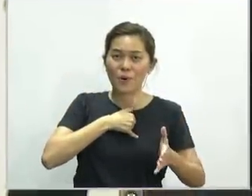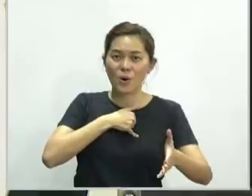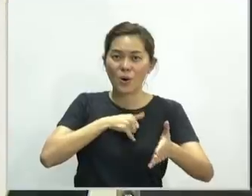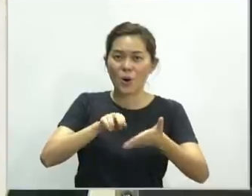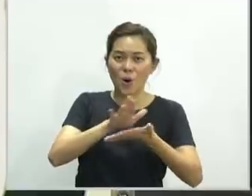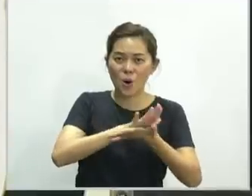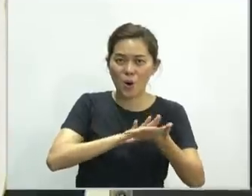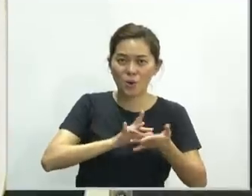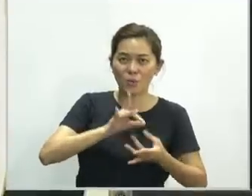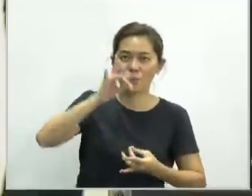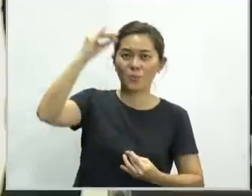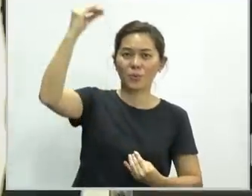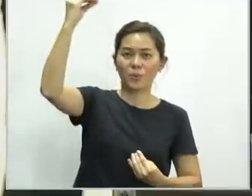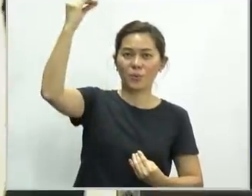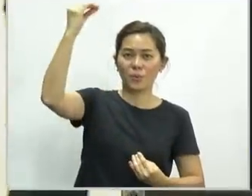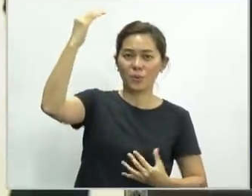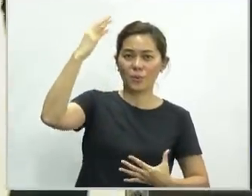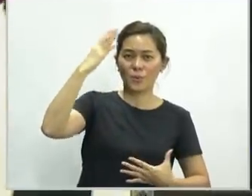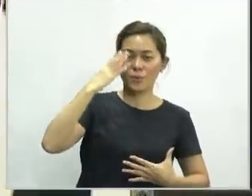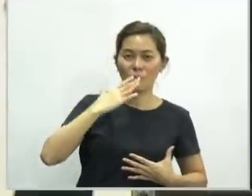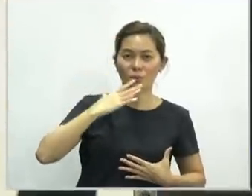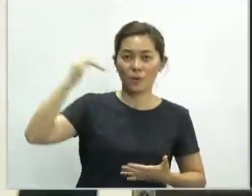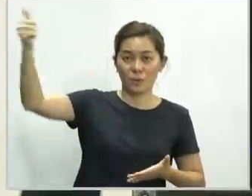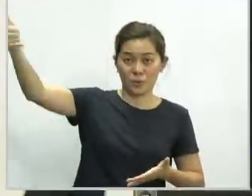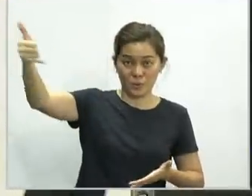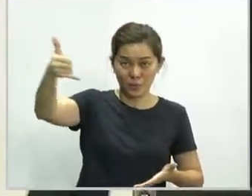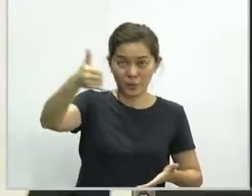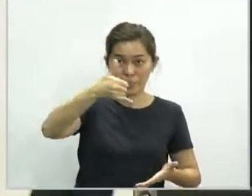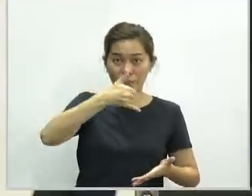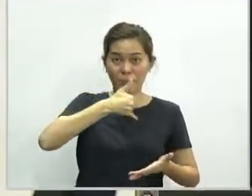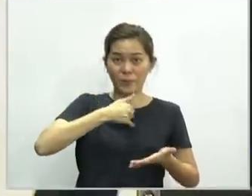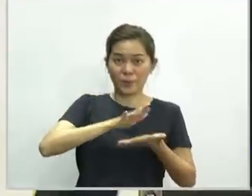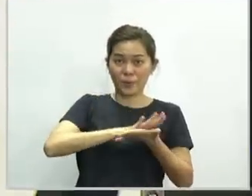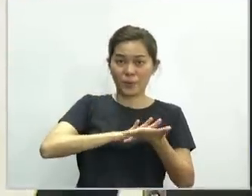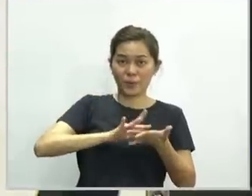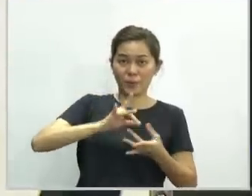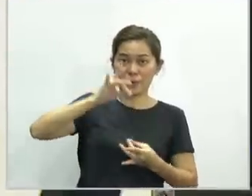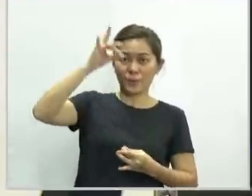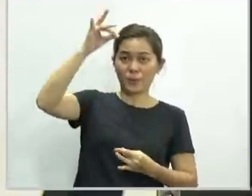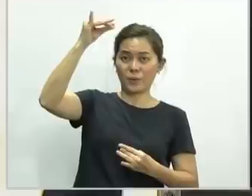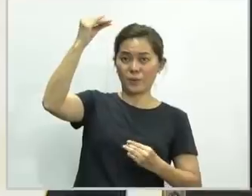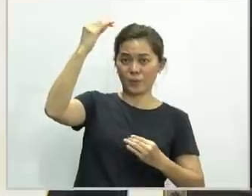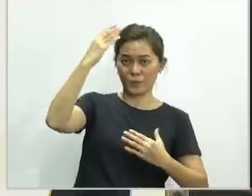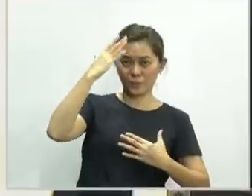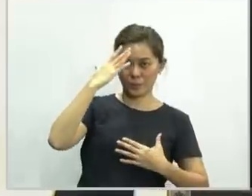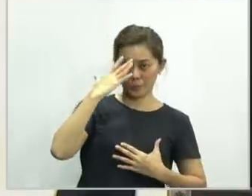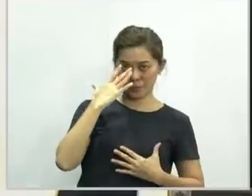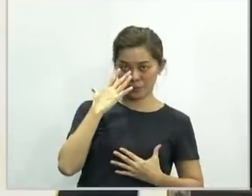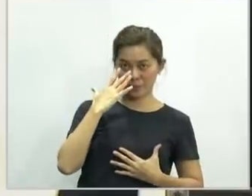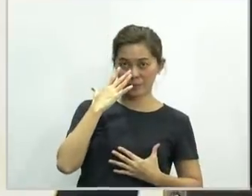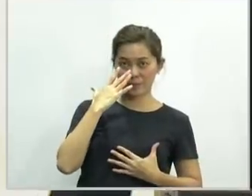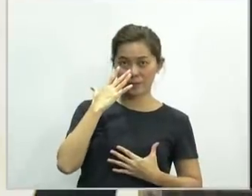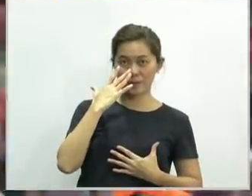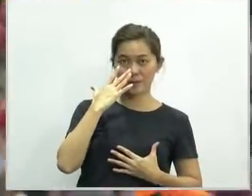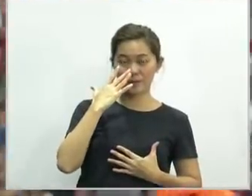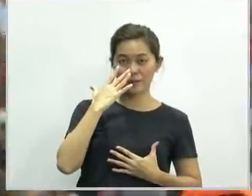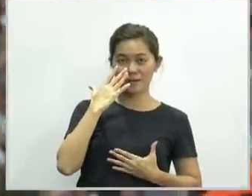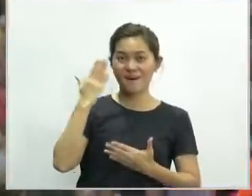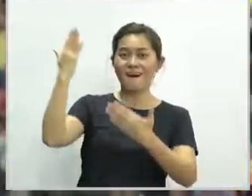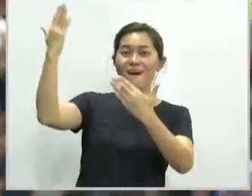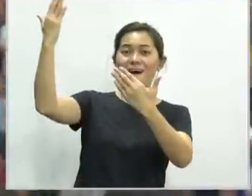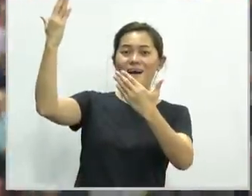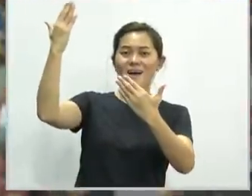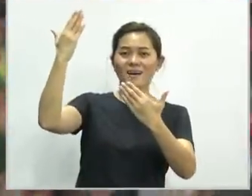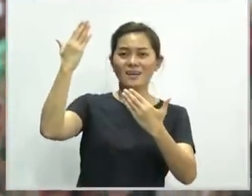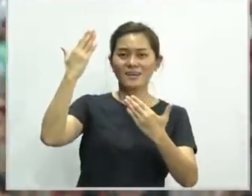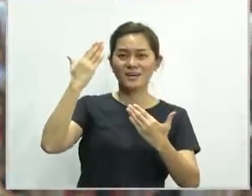Spirit. Come in by your Holy Spirit. Come